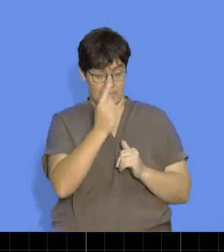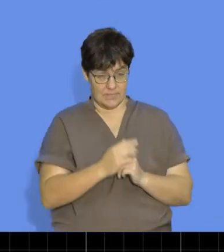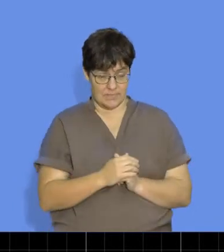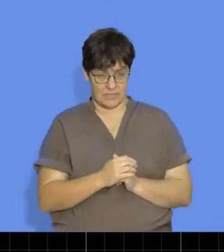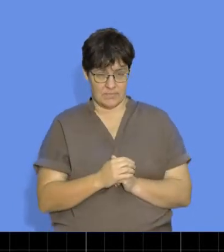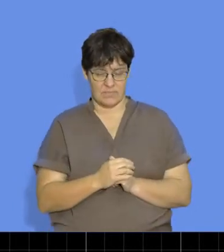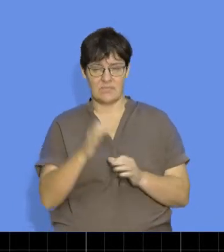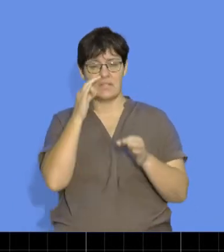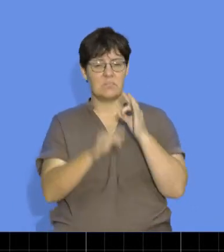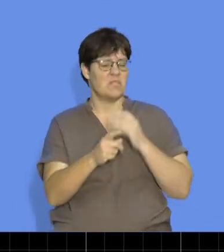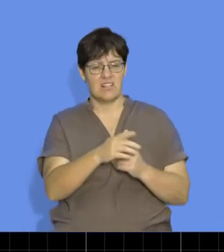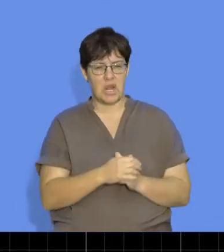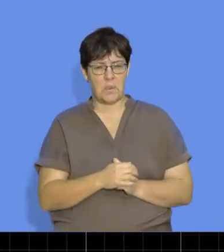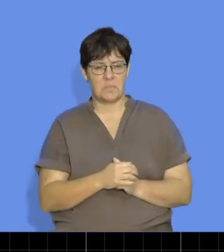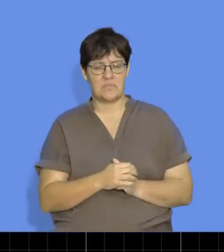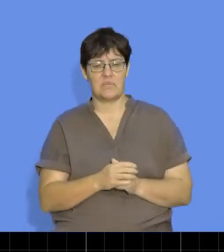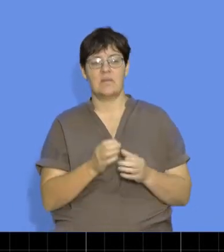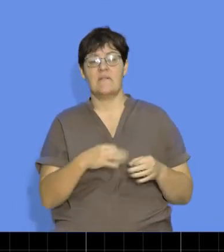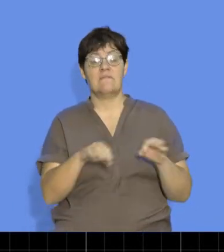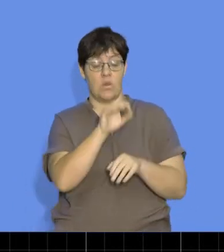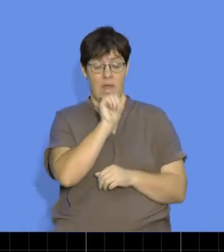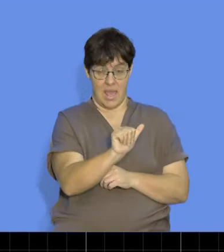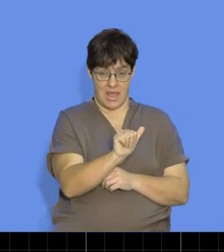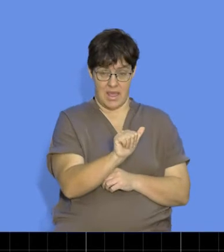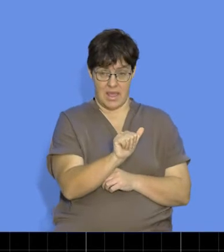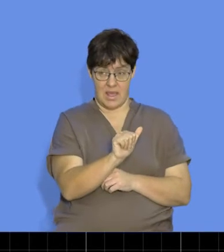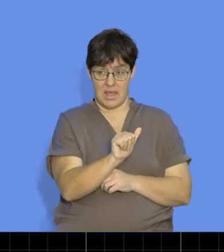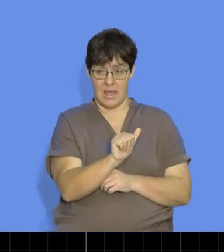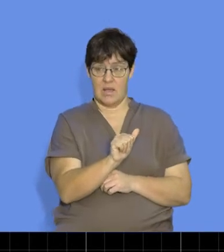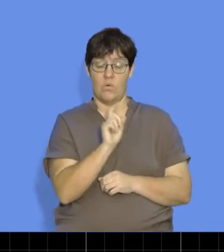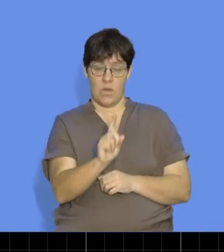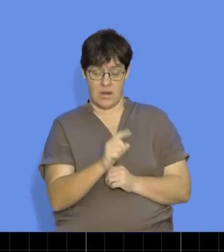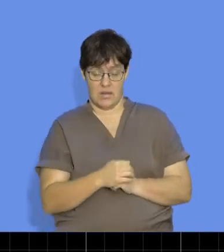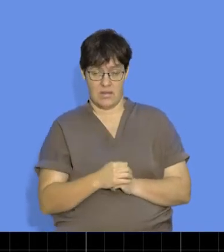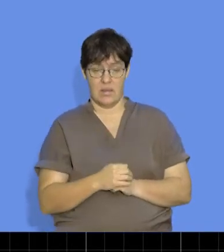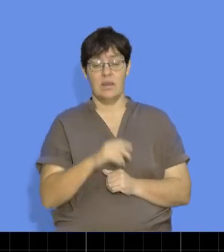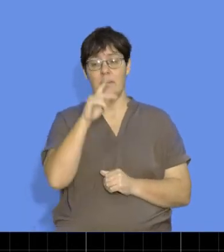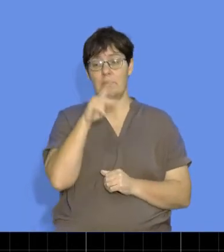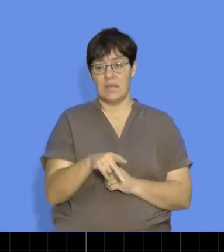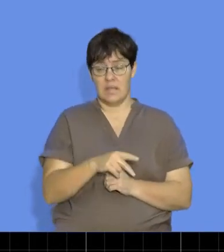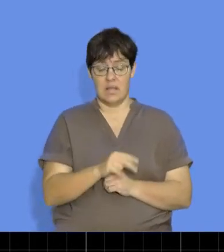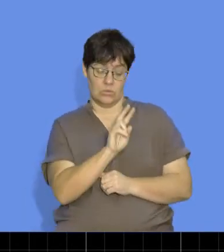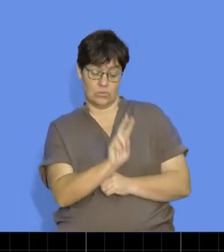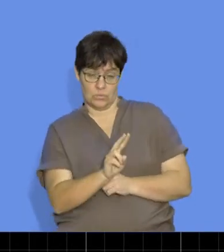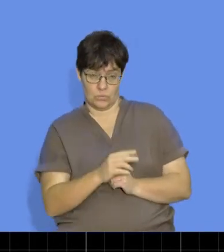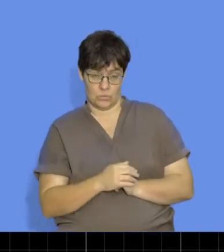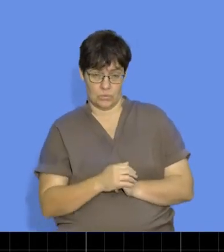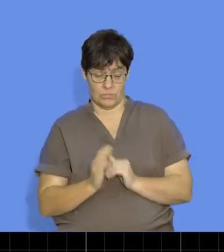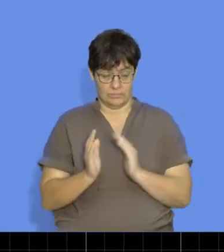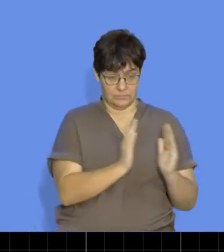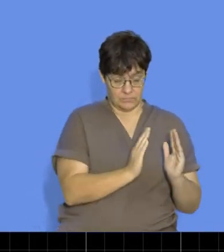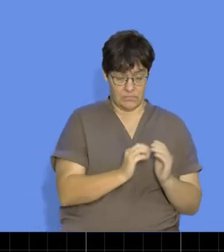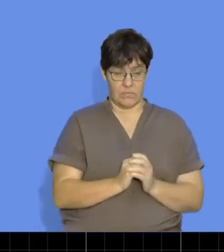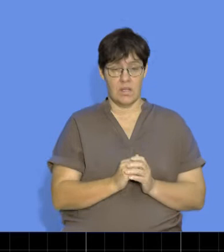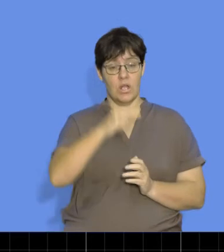in simple terms, the value of a is 1, the value of p is 2, and